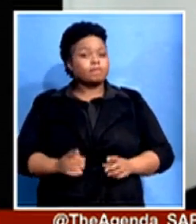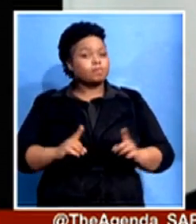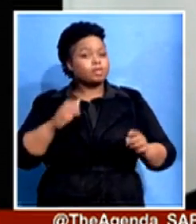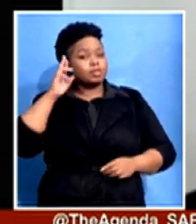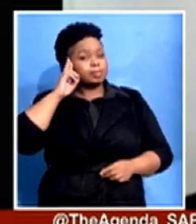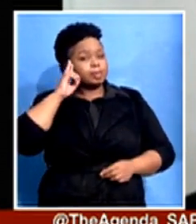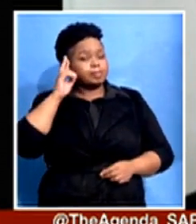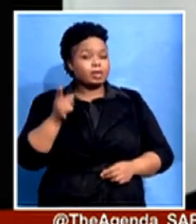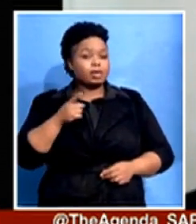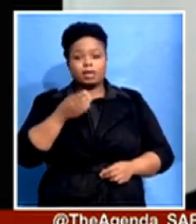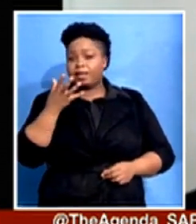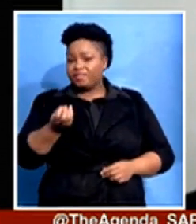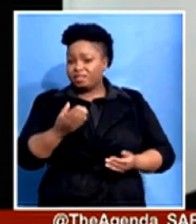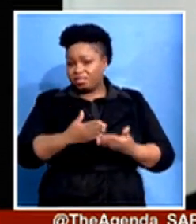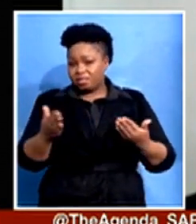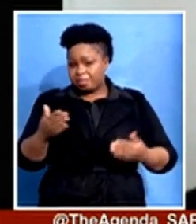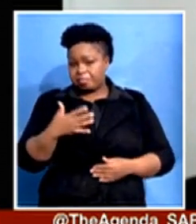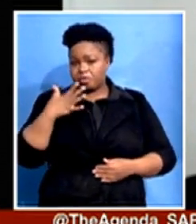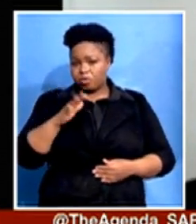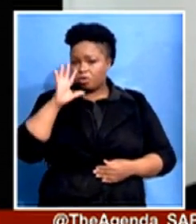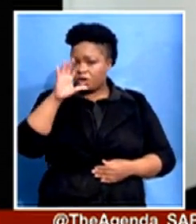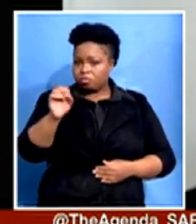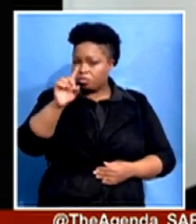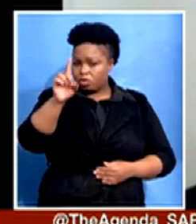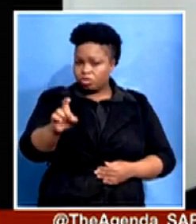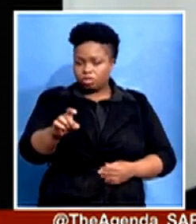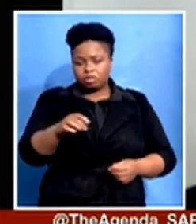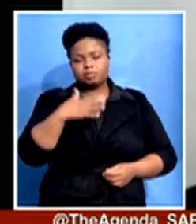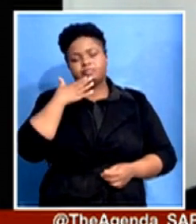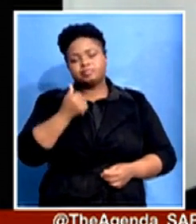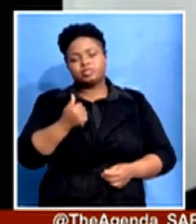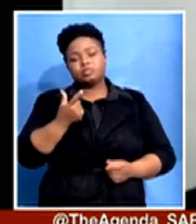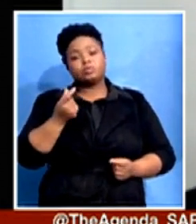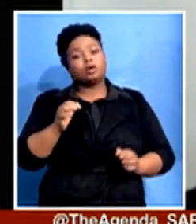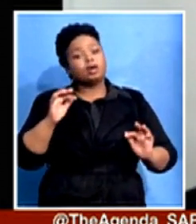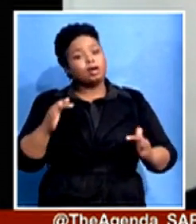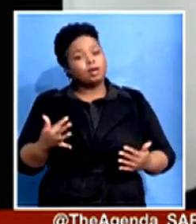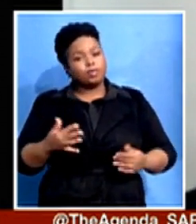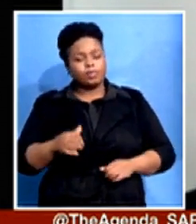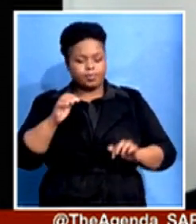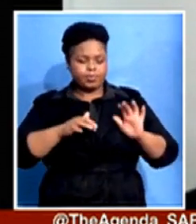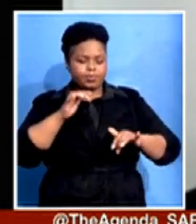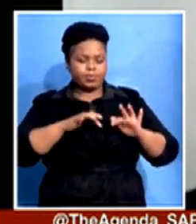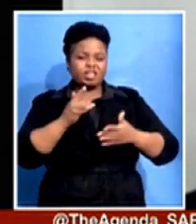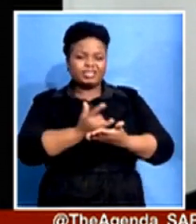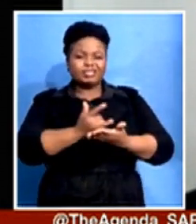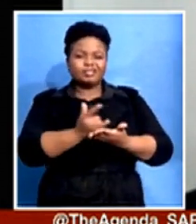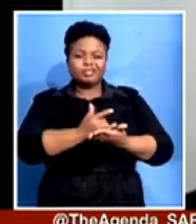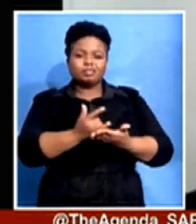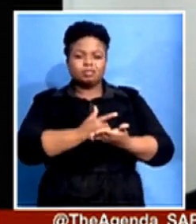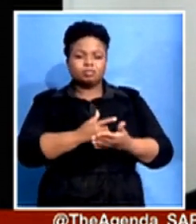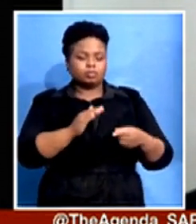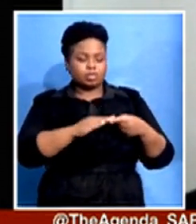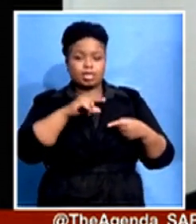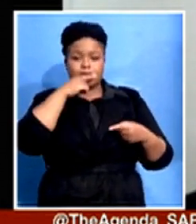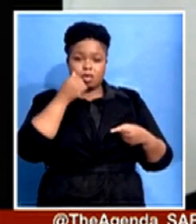ask and pose questions, please do so on the chat box. Kindly provide your name and the media house